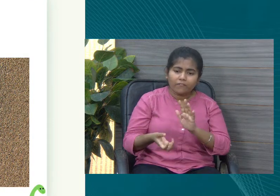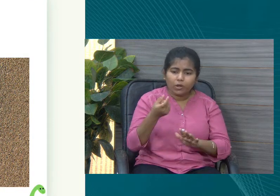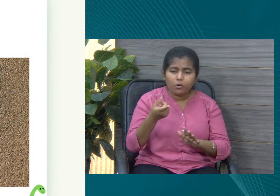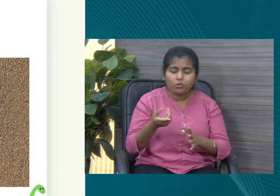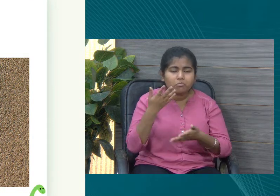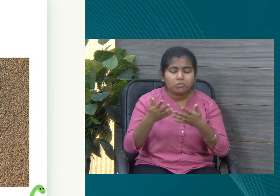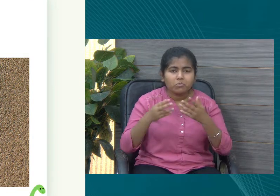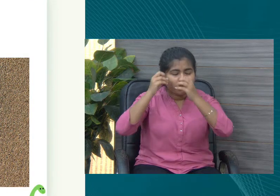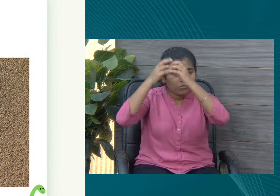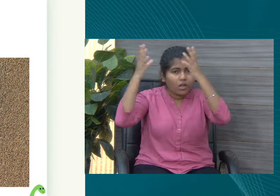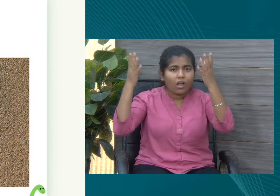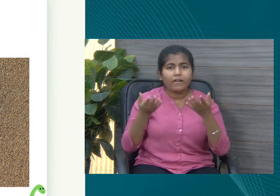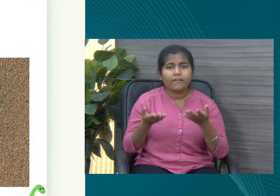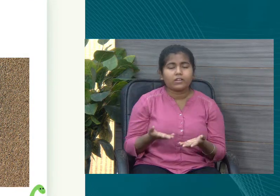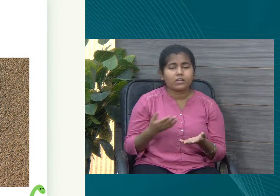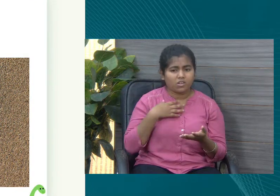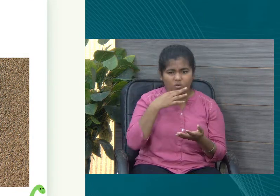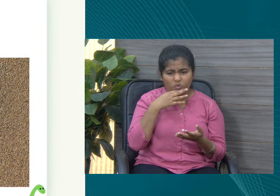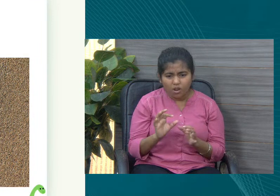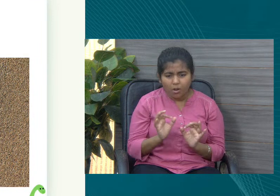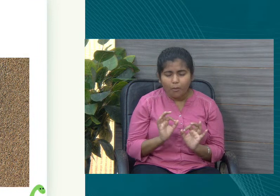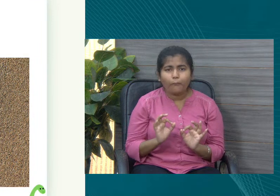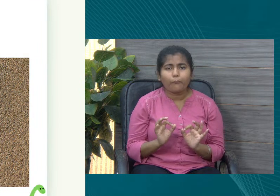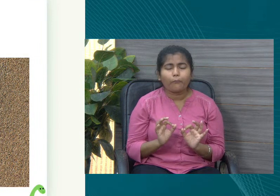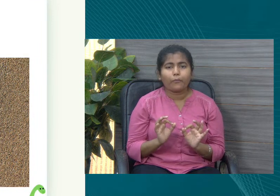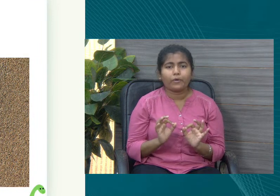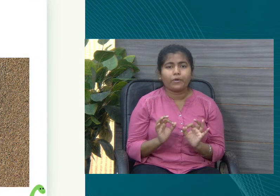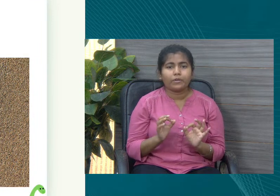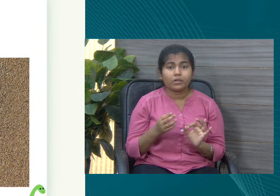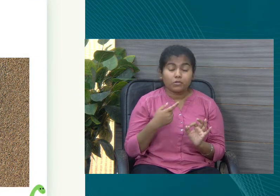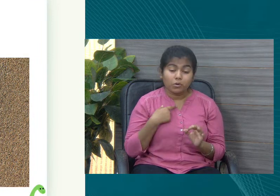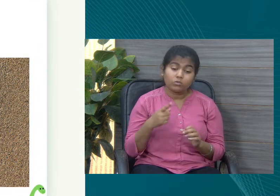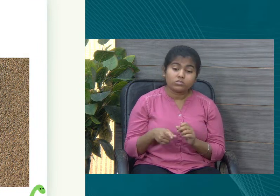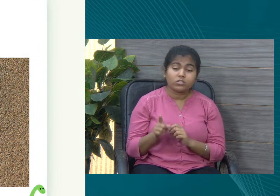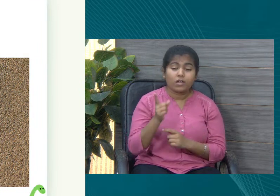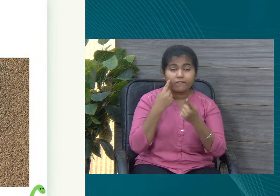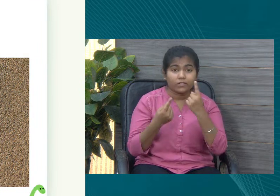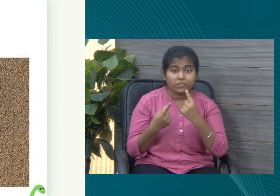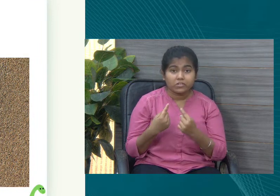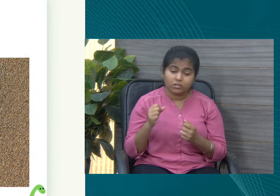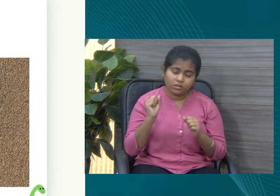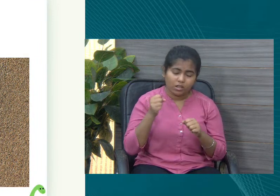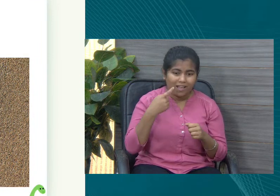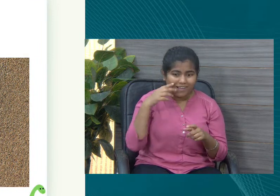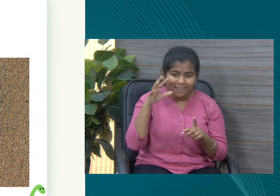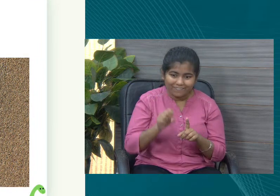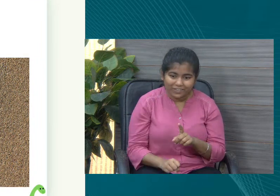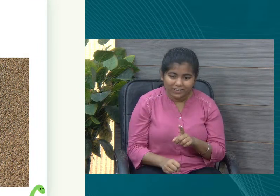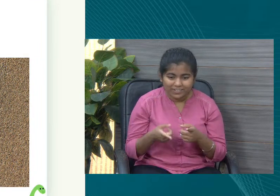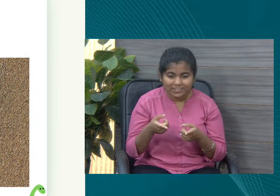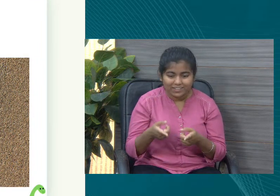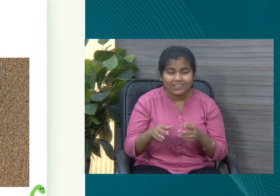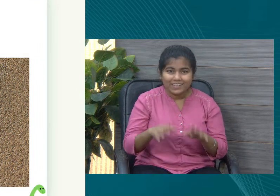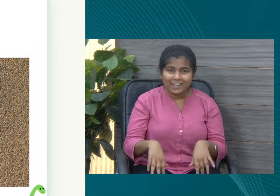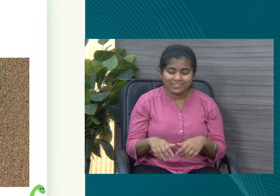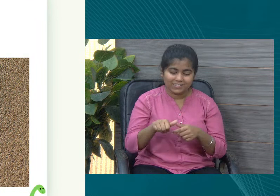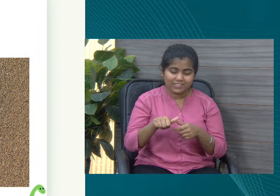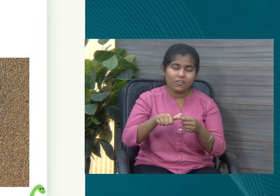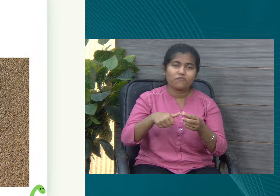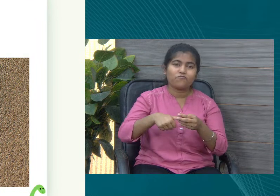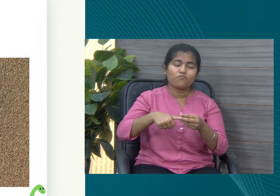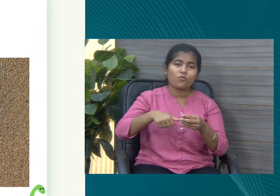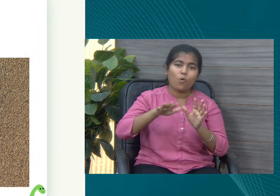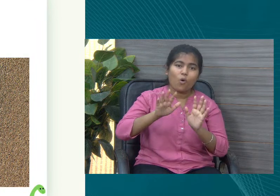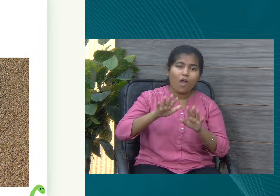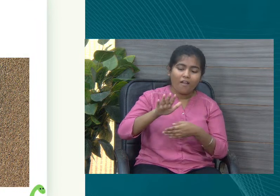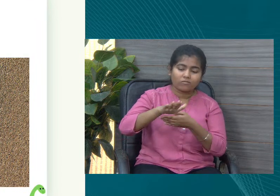is not there. Then he examined that again and he saw that yes, there's a footprint, it has toes and heel, so